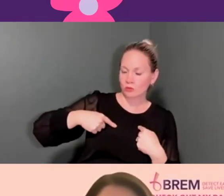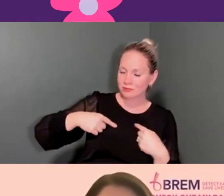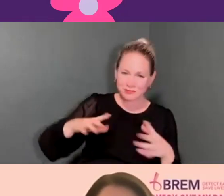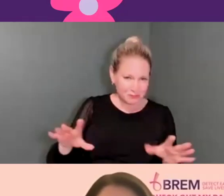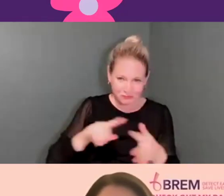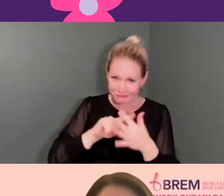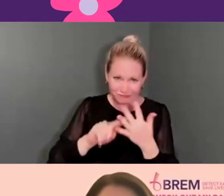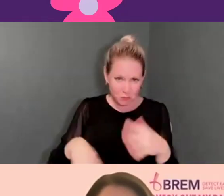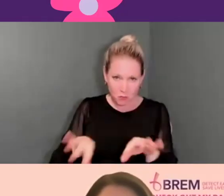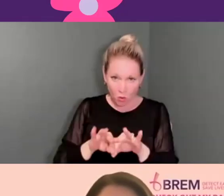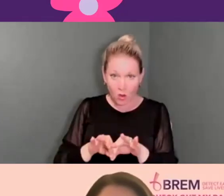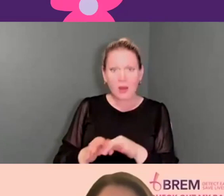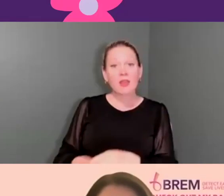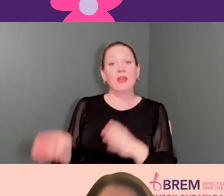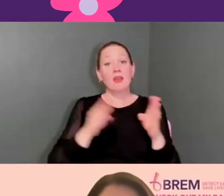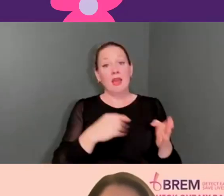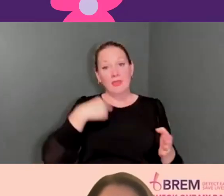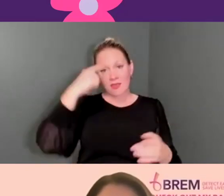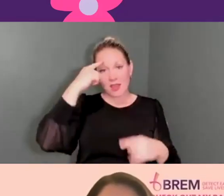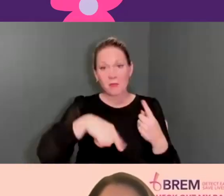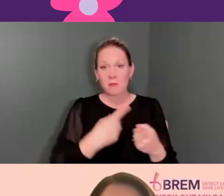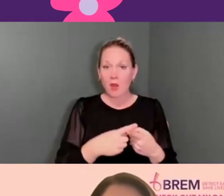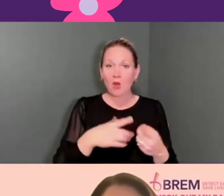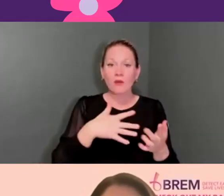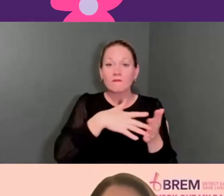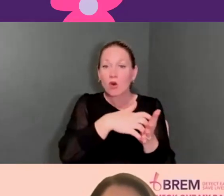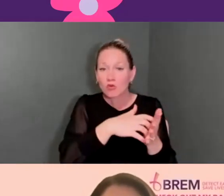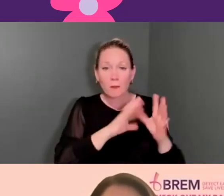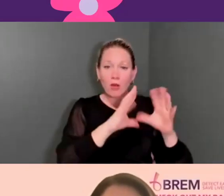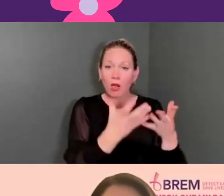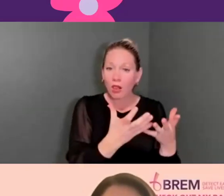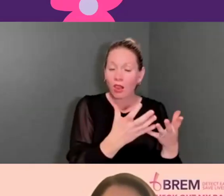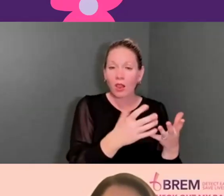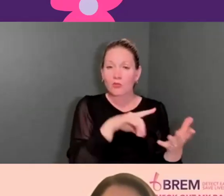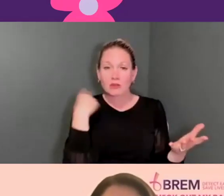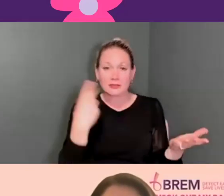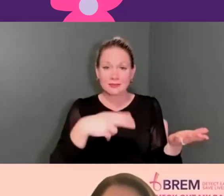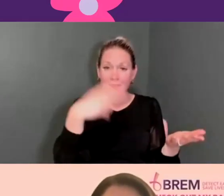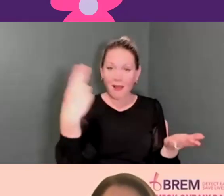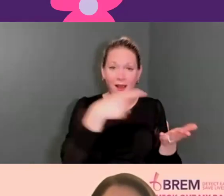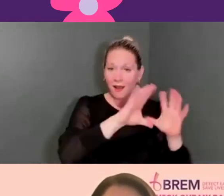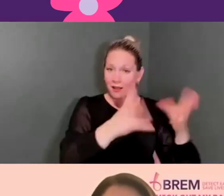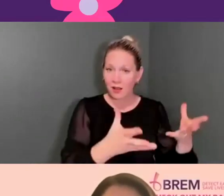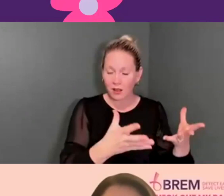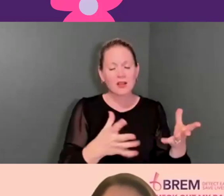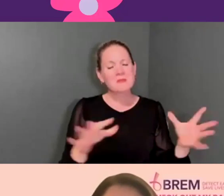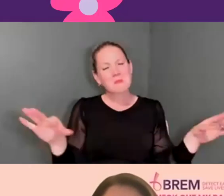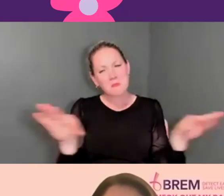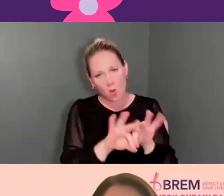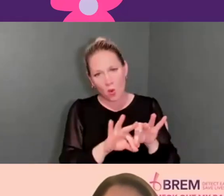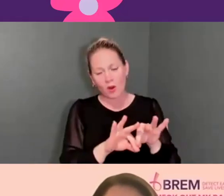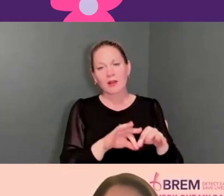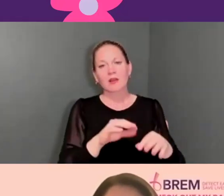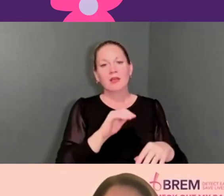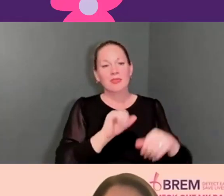about those vulnerable populations, I think we have to start at the baseline, the basics, educating them and getting them comfortable to just